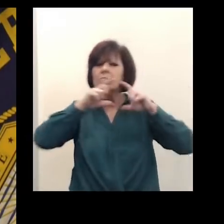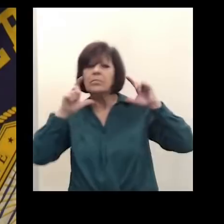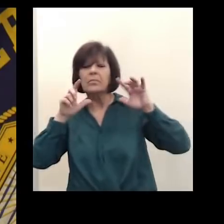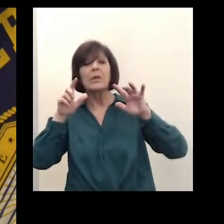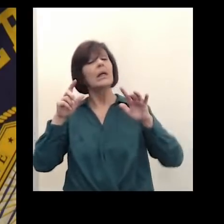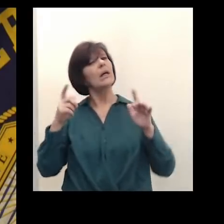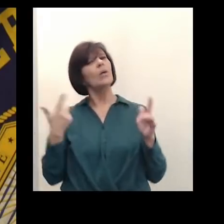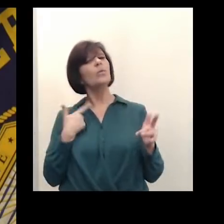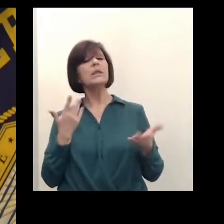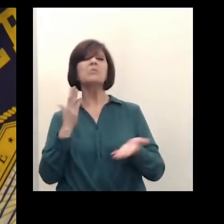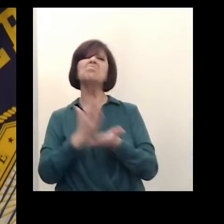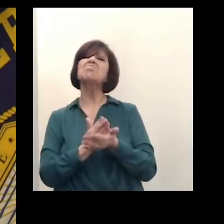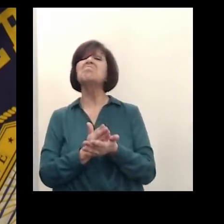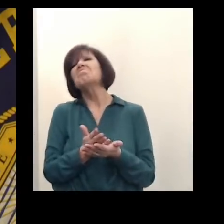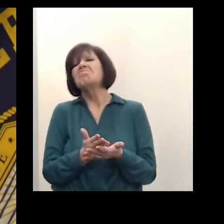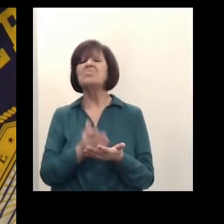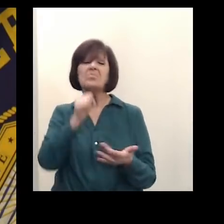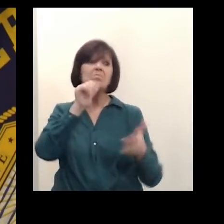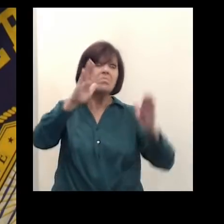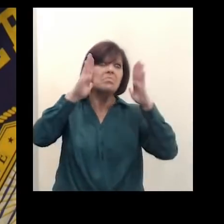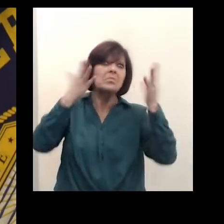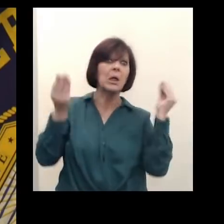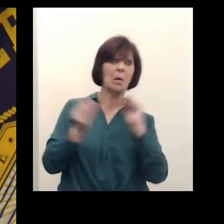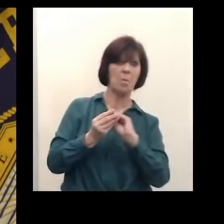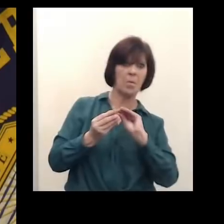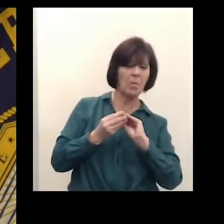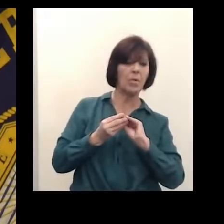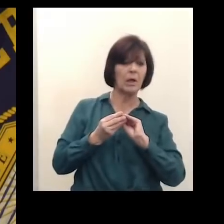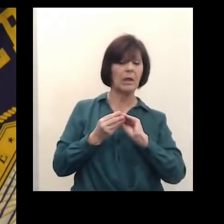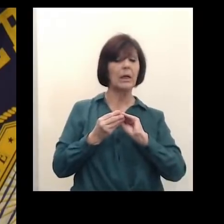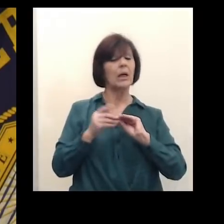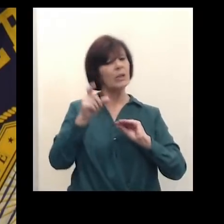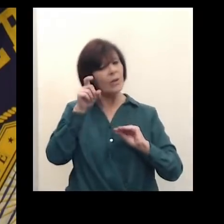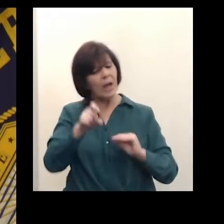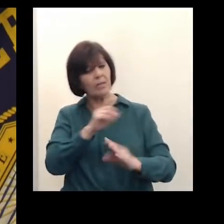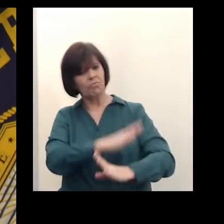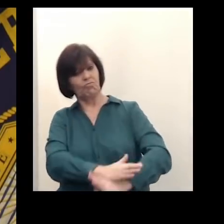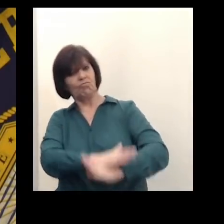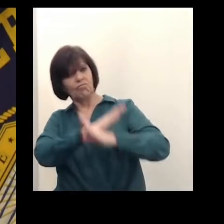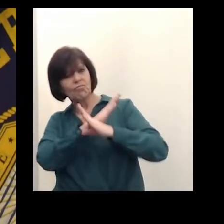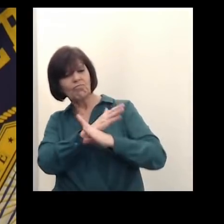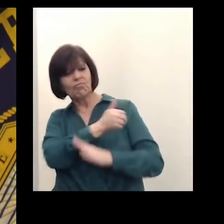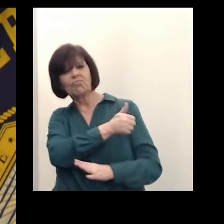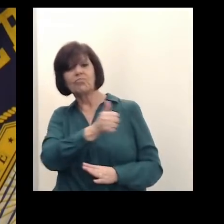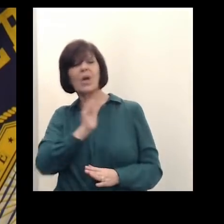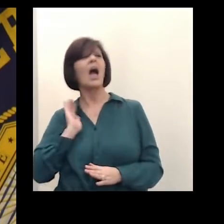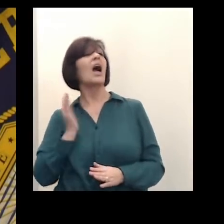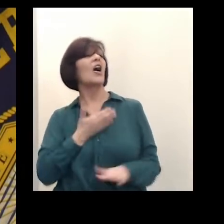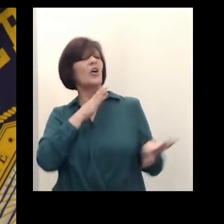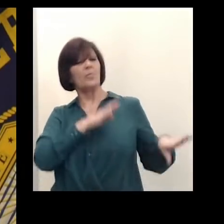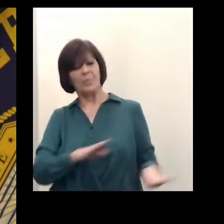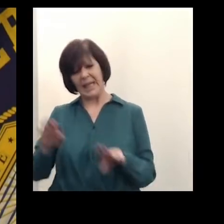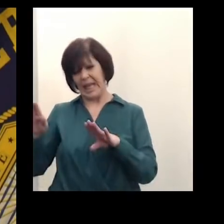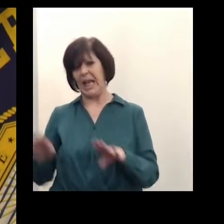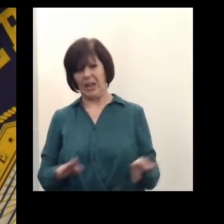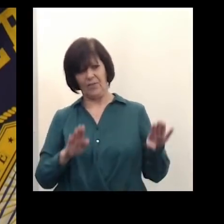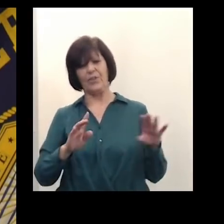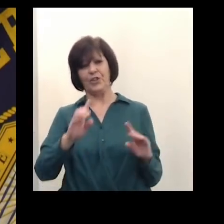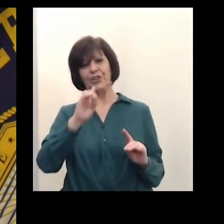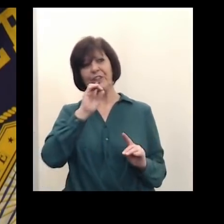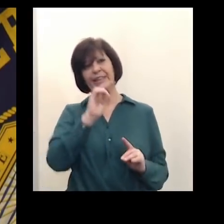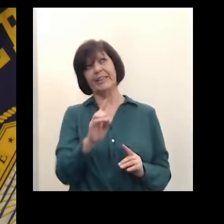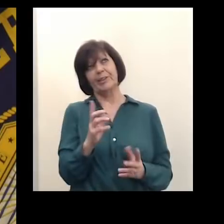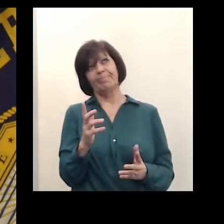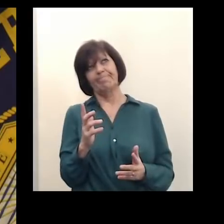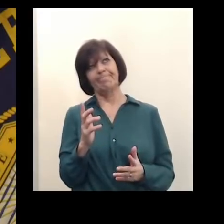be extraordinarily vigilant and protect themselves, our behavior overall is what I like to say has been